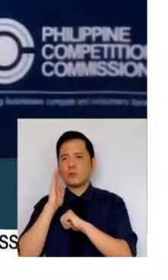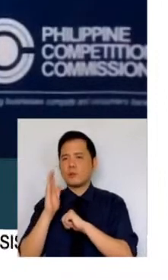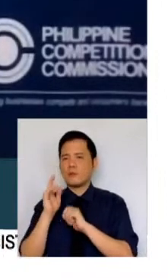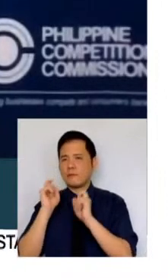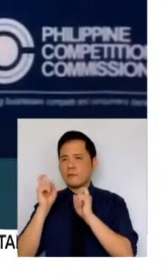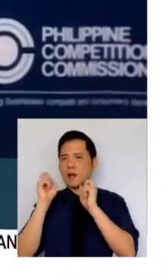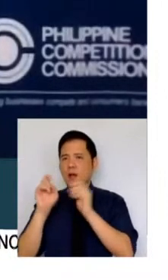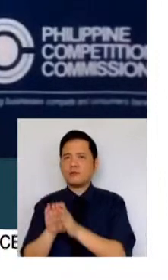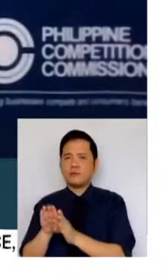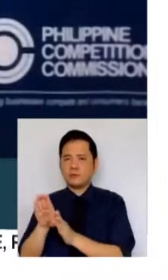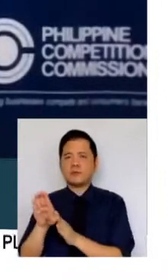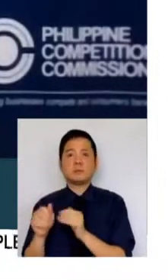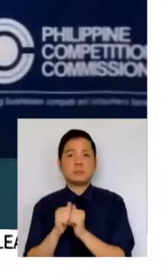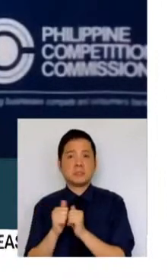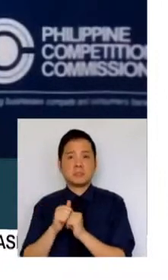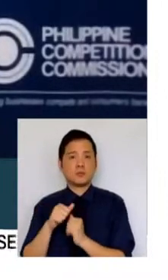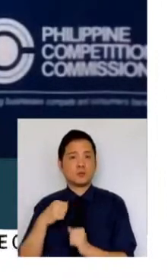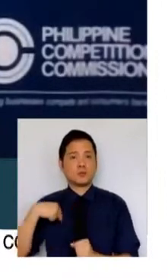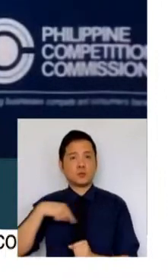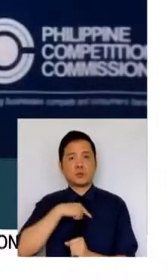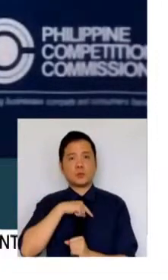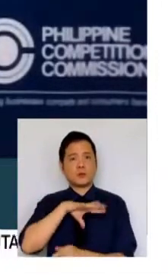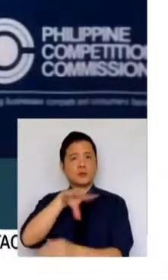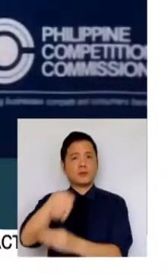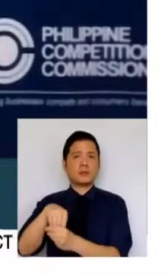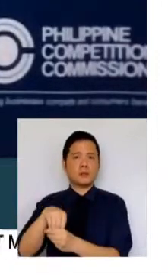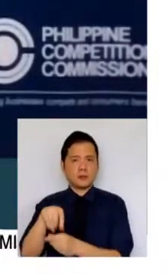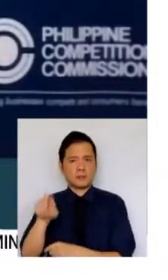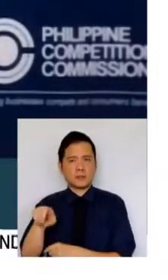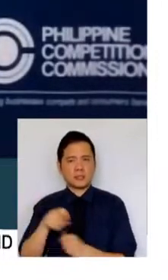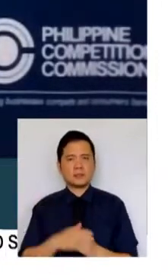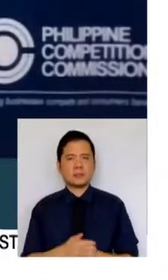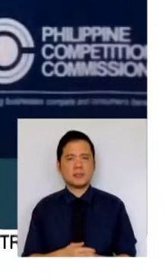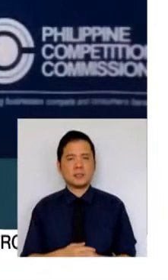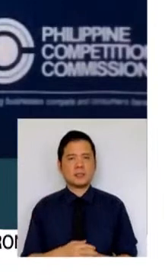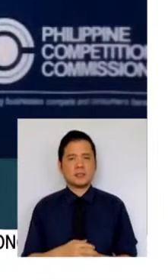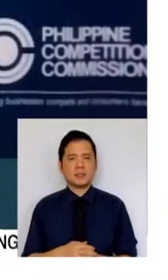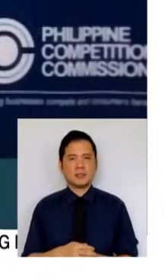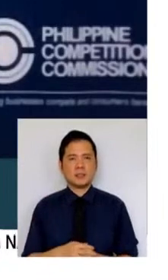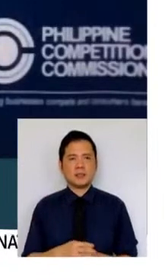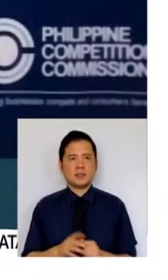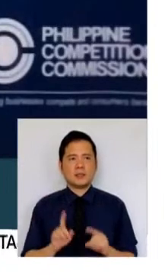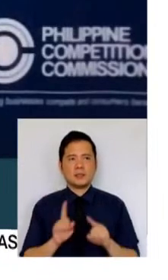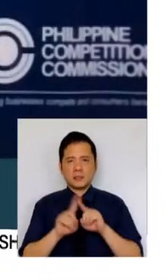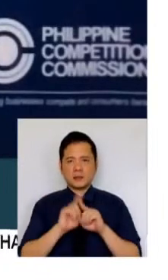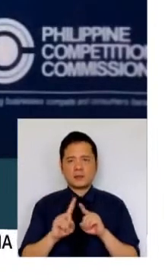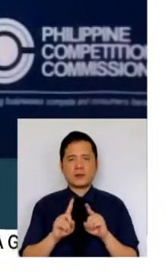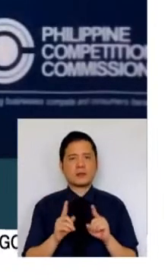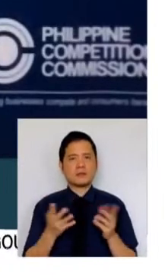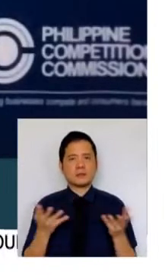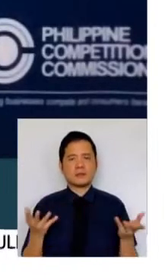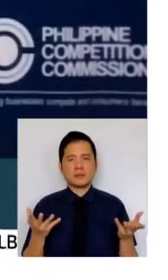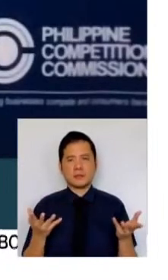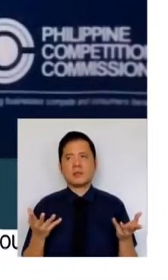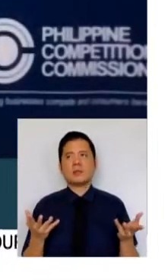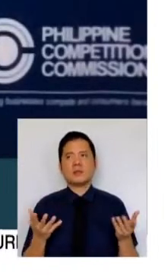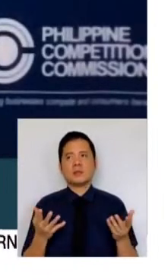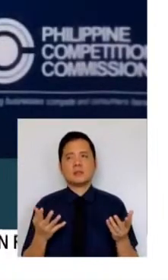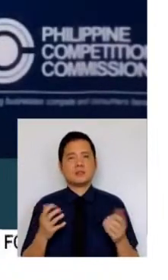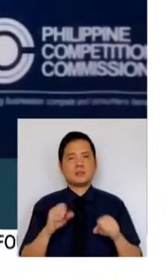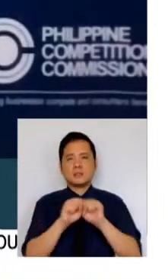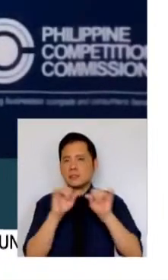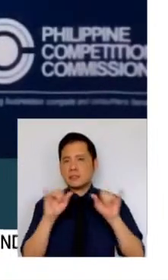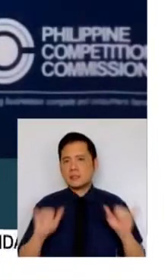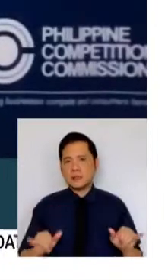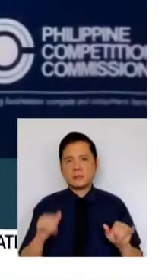and we need to get our infrastructure development in telecom, for example, move